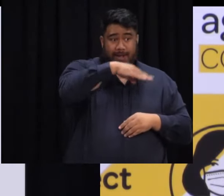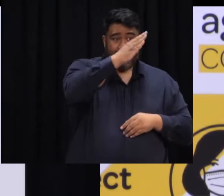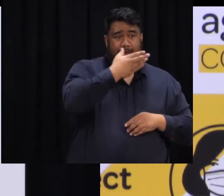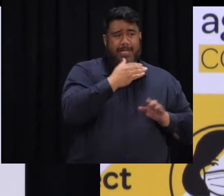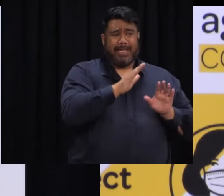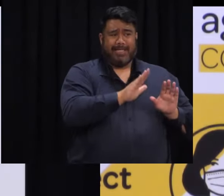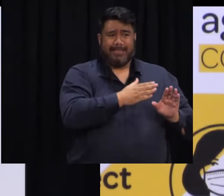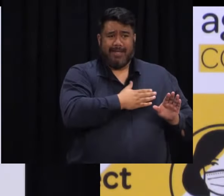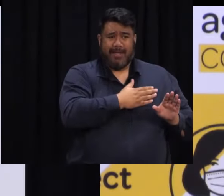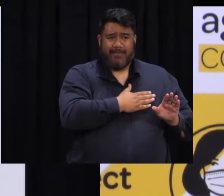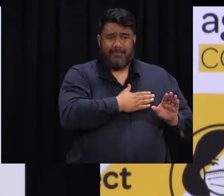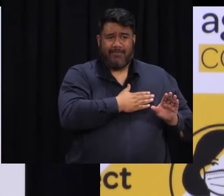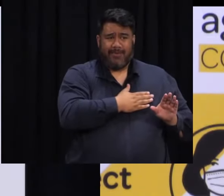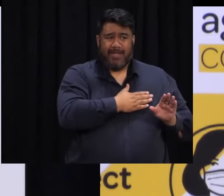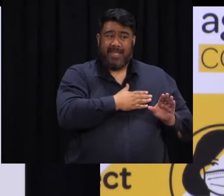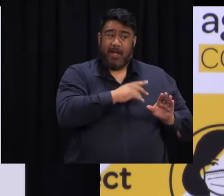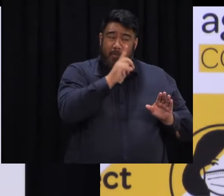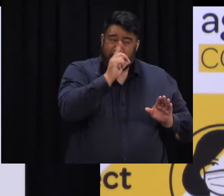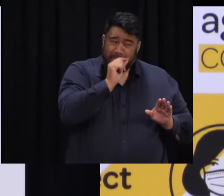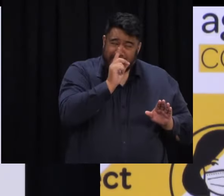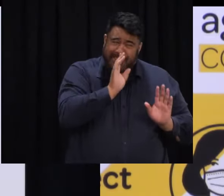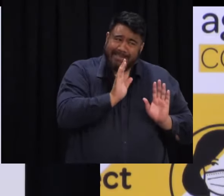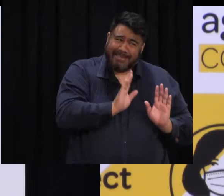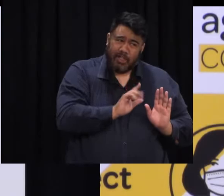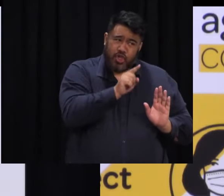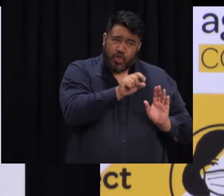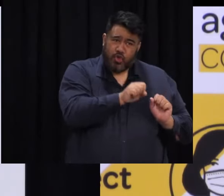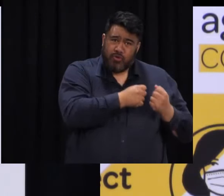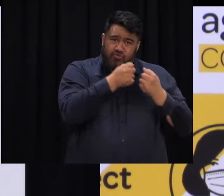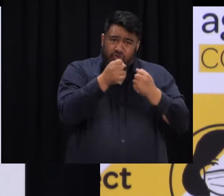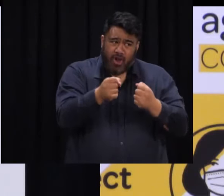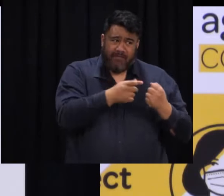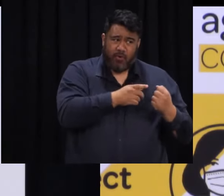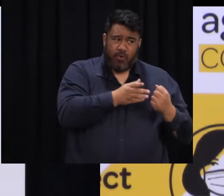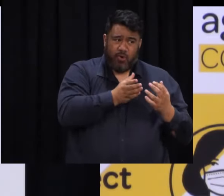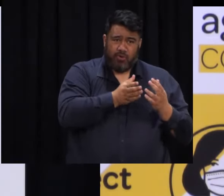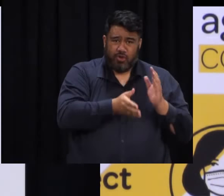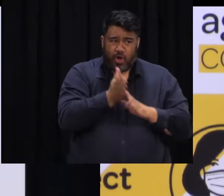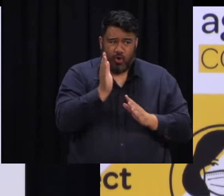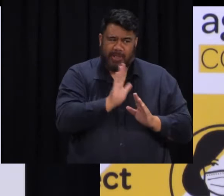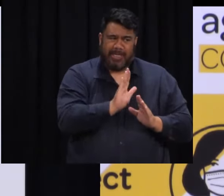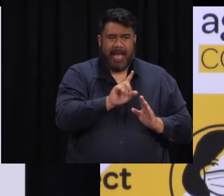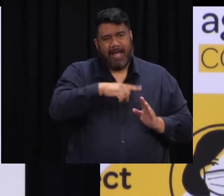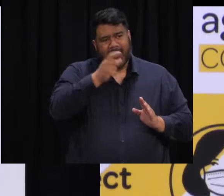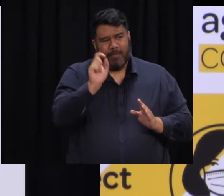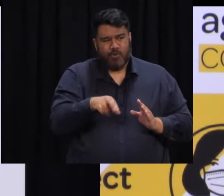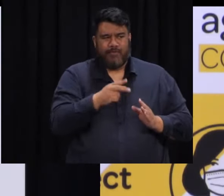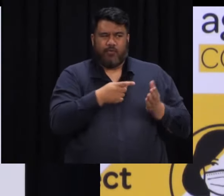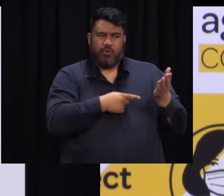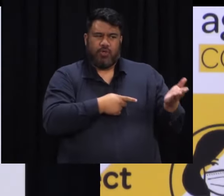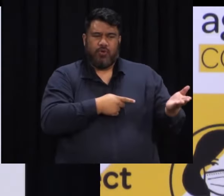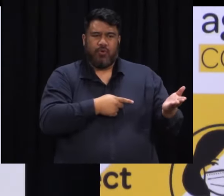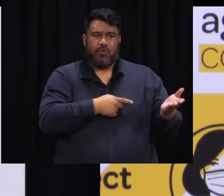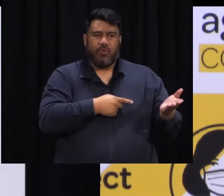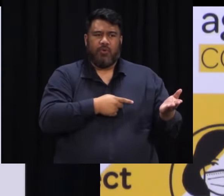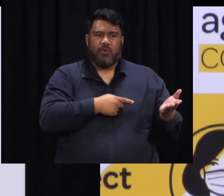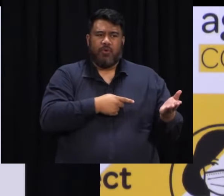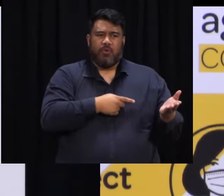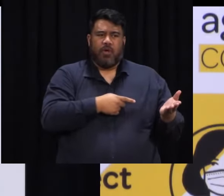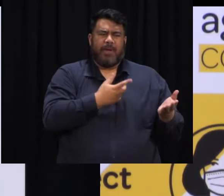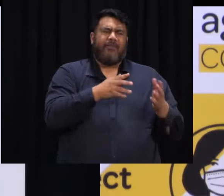safe, and if possible, to use others to access essential services like food and pharmaceuticals, but of course to continue their